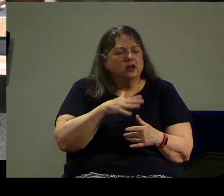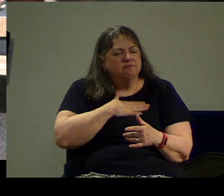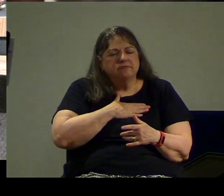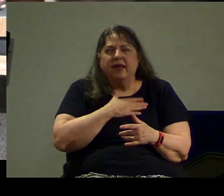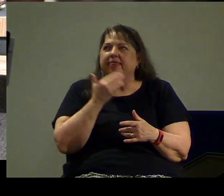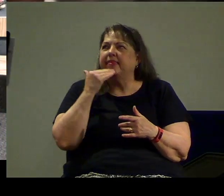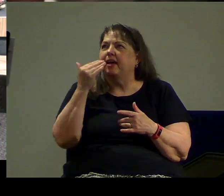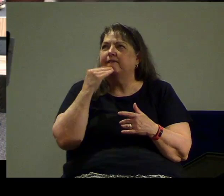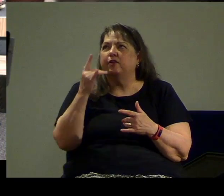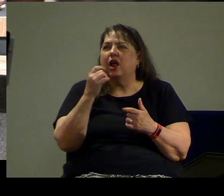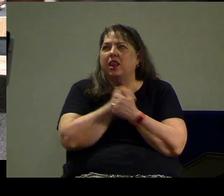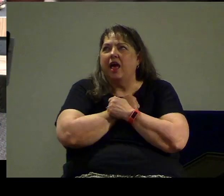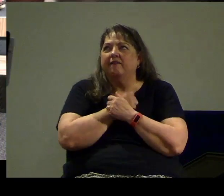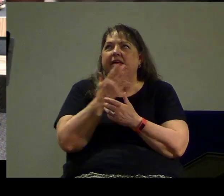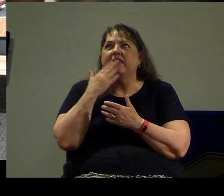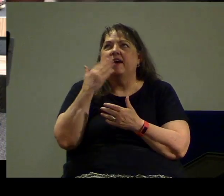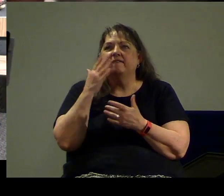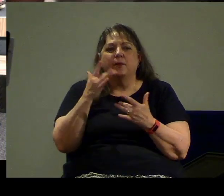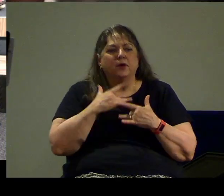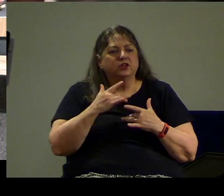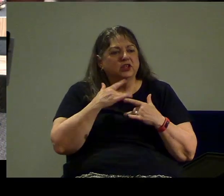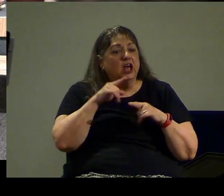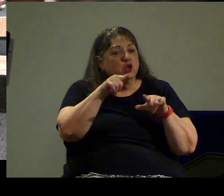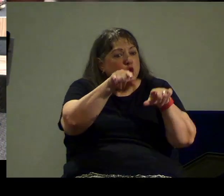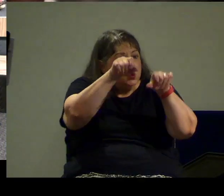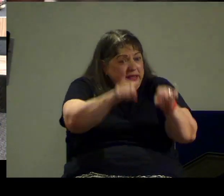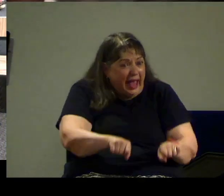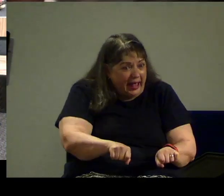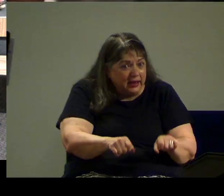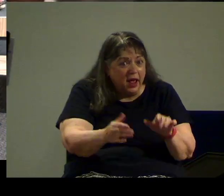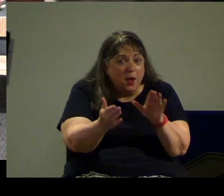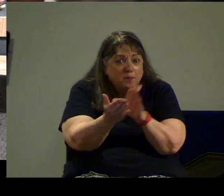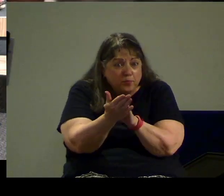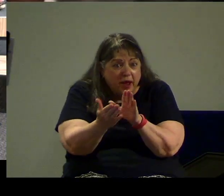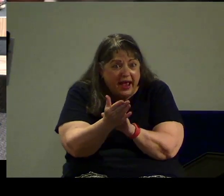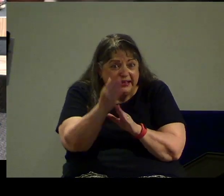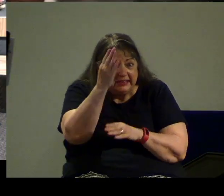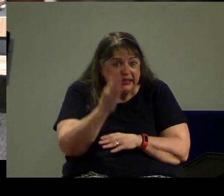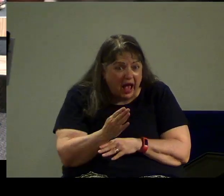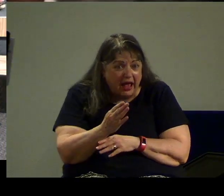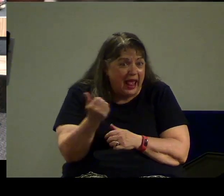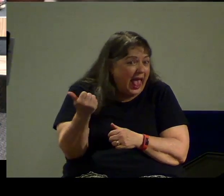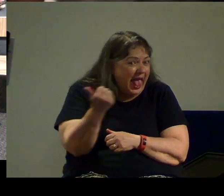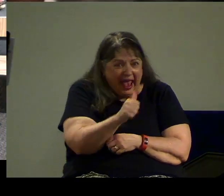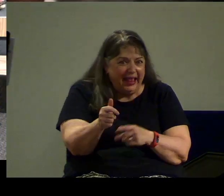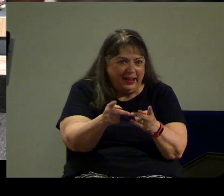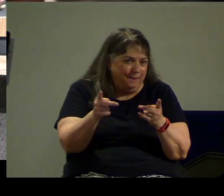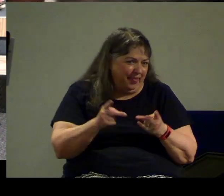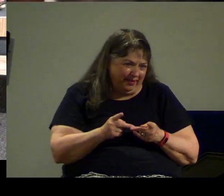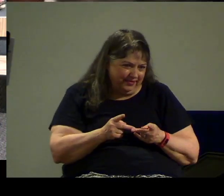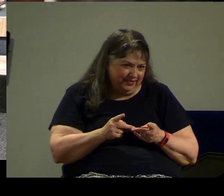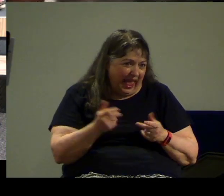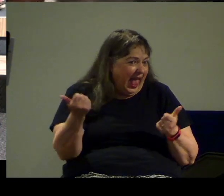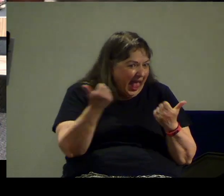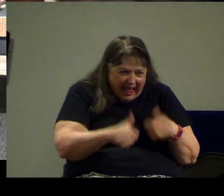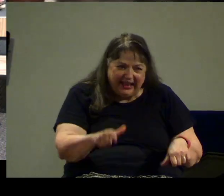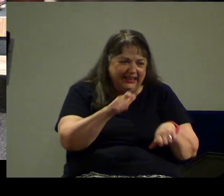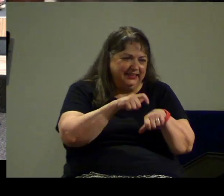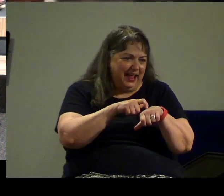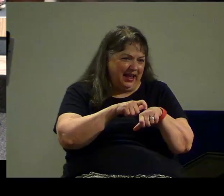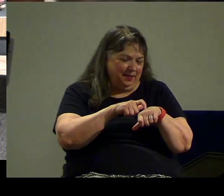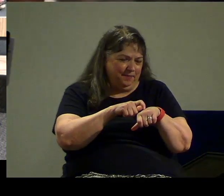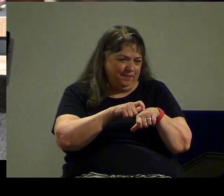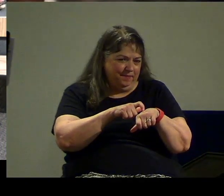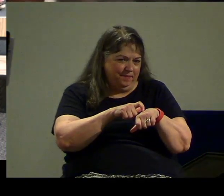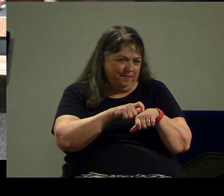your love, your mercies. You can praise God, you know, wherever you are, and understand that God, you is